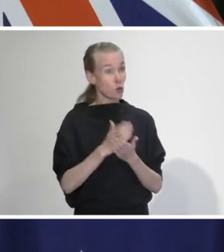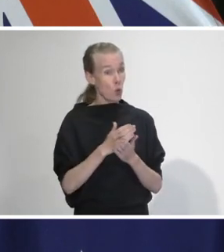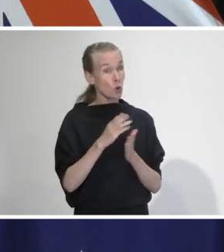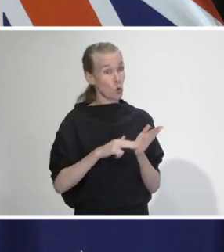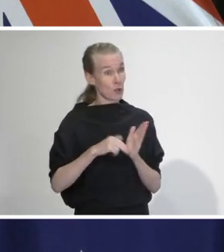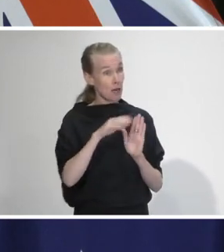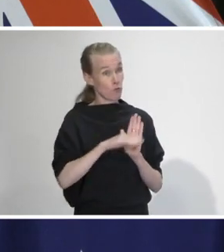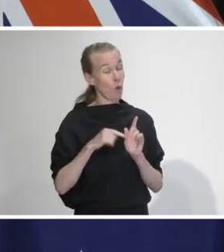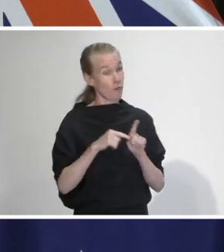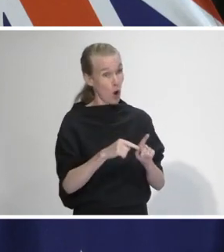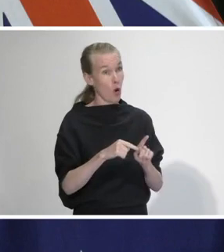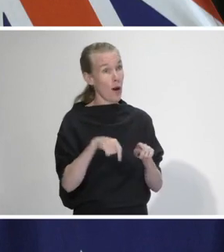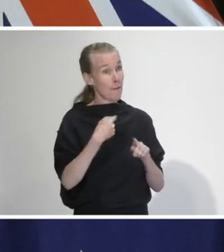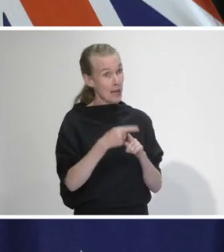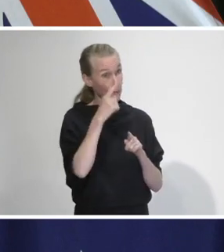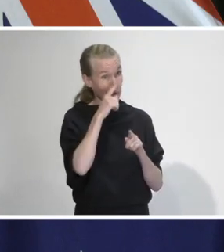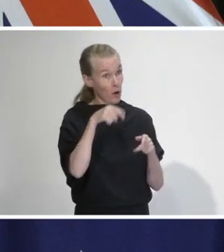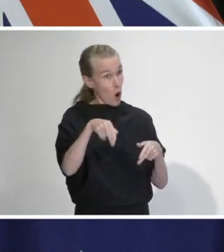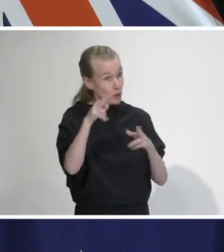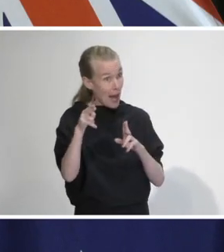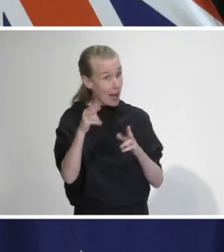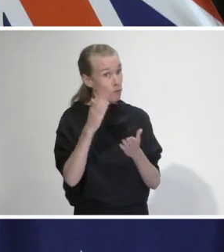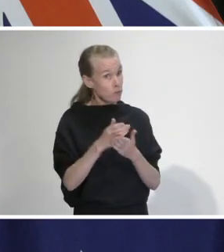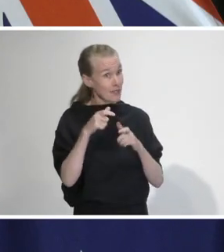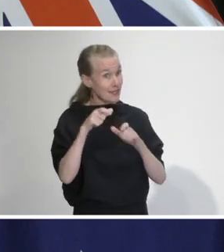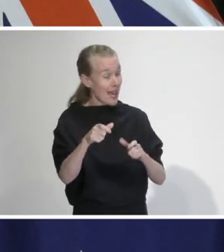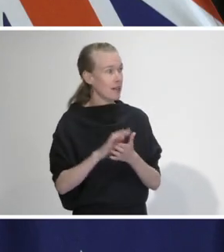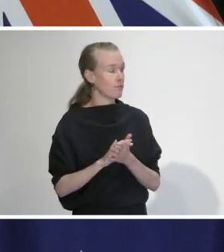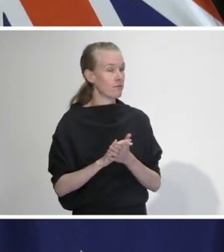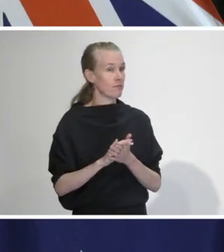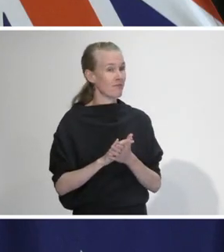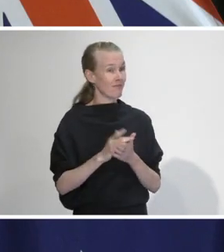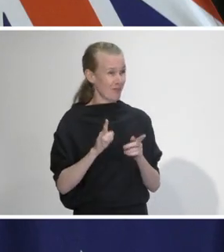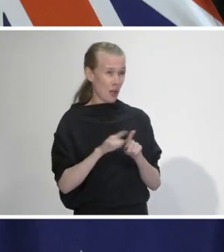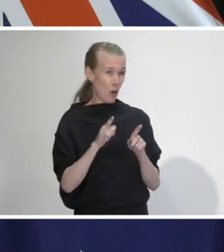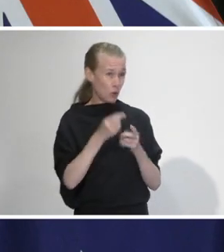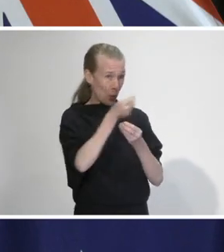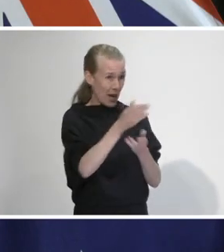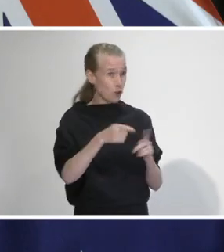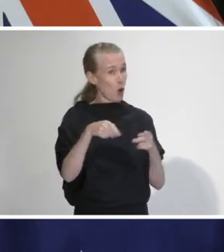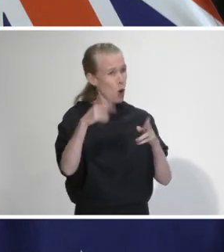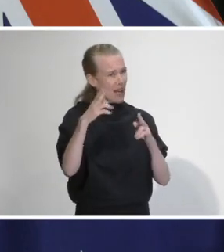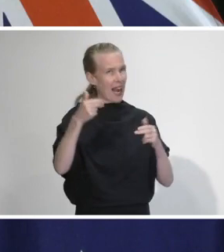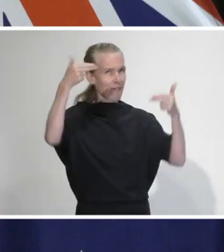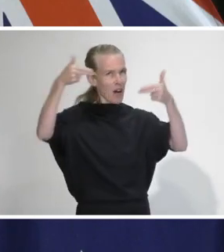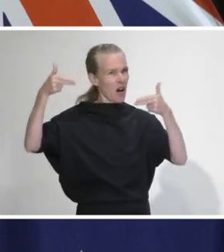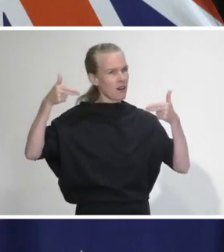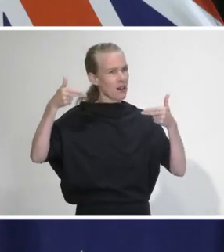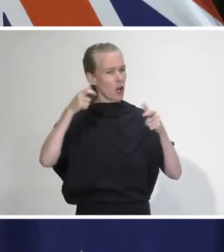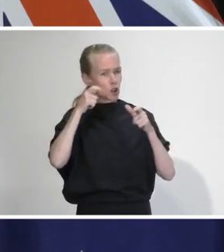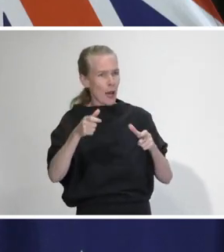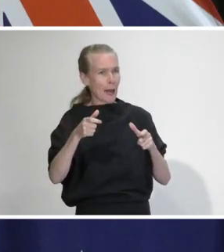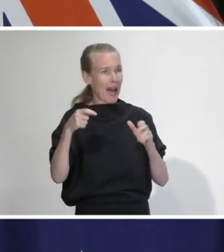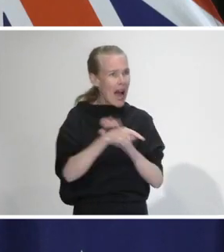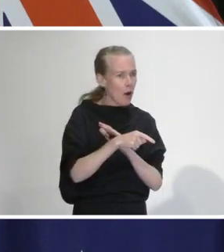in these hotel facilities, we can keep an eye on people's movements. They have security arrangements attached to them. Can I just ask, it's a stunning